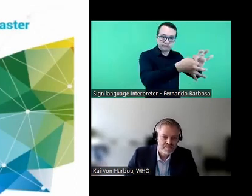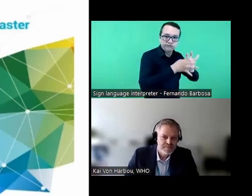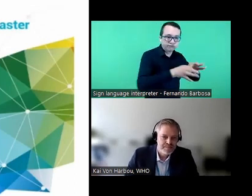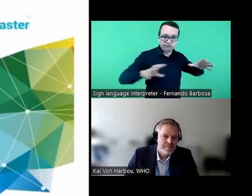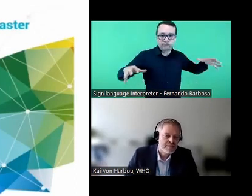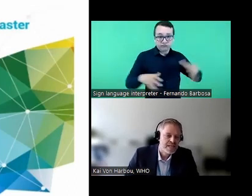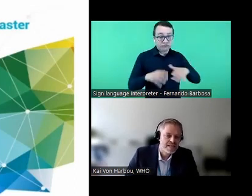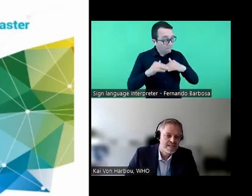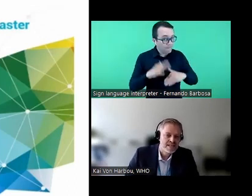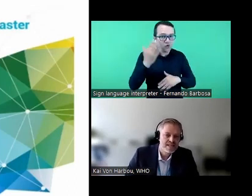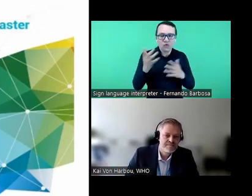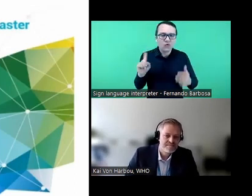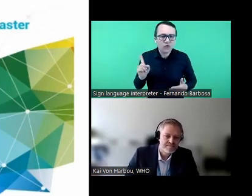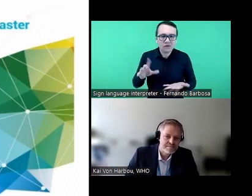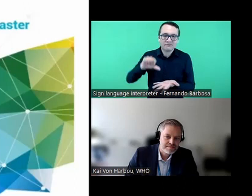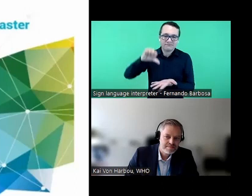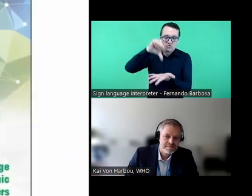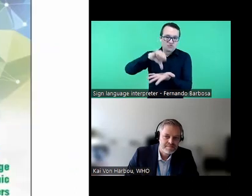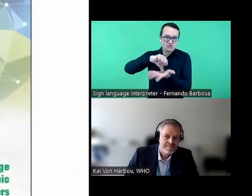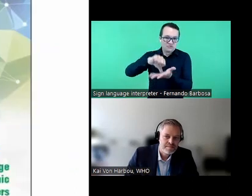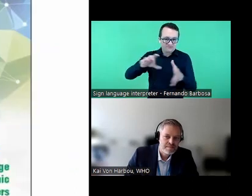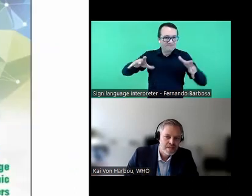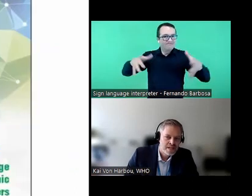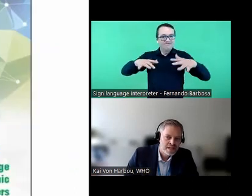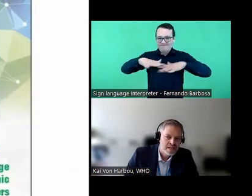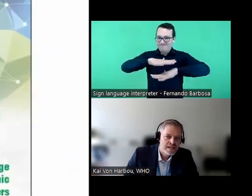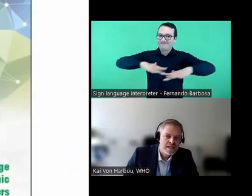setting. Next slide.